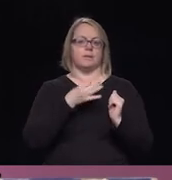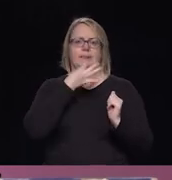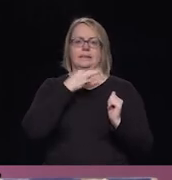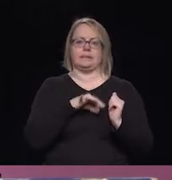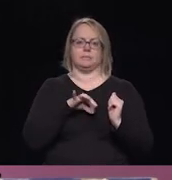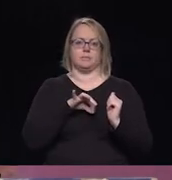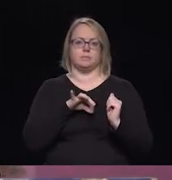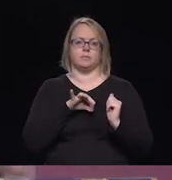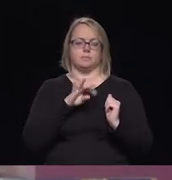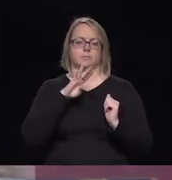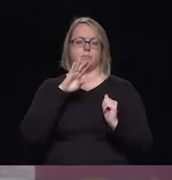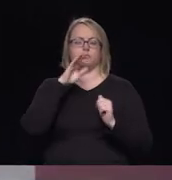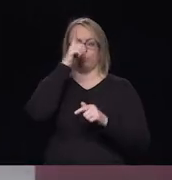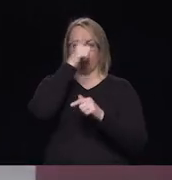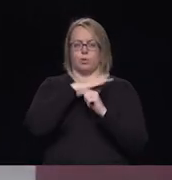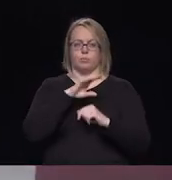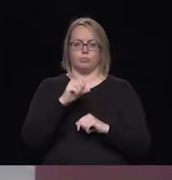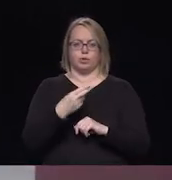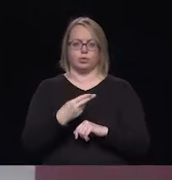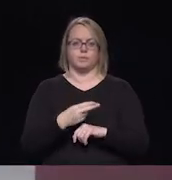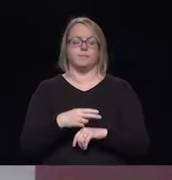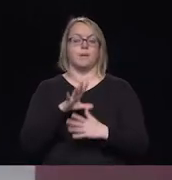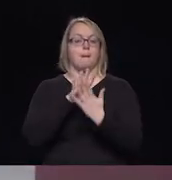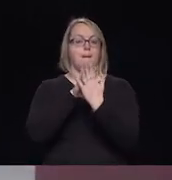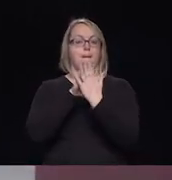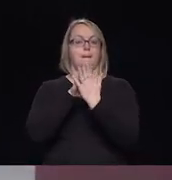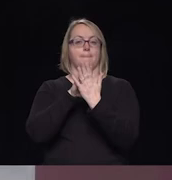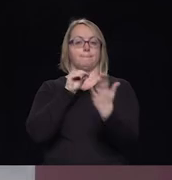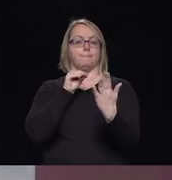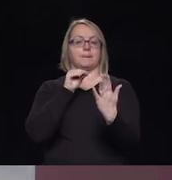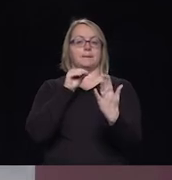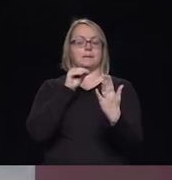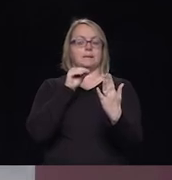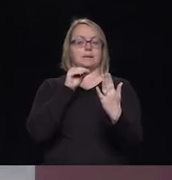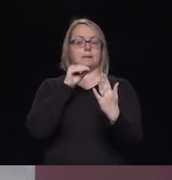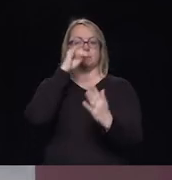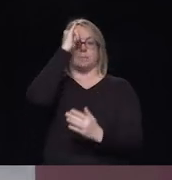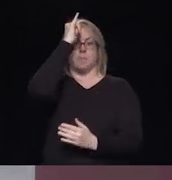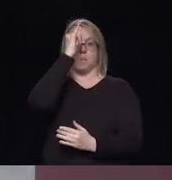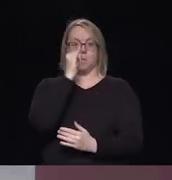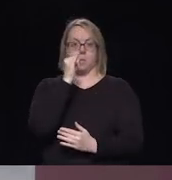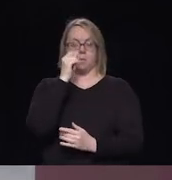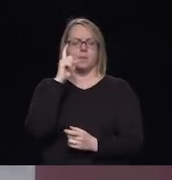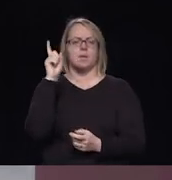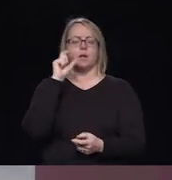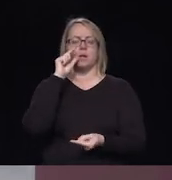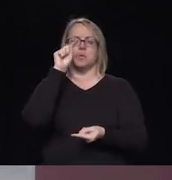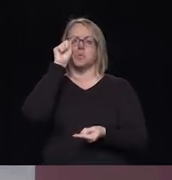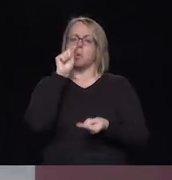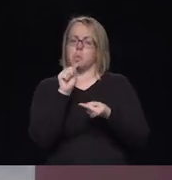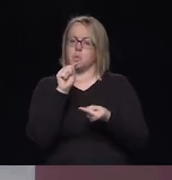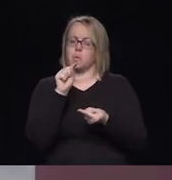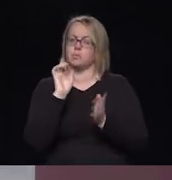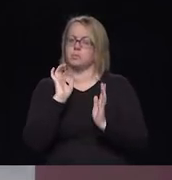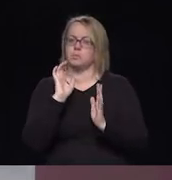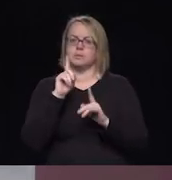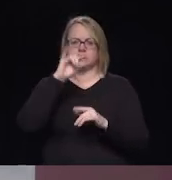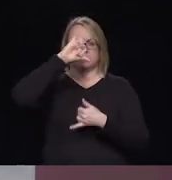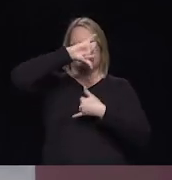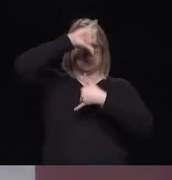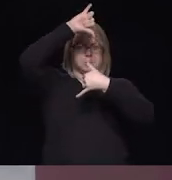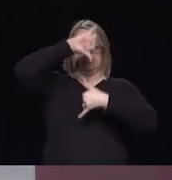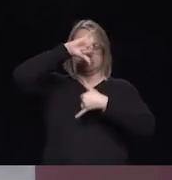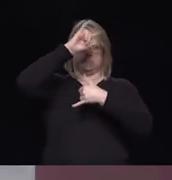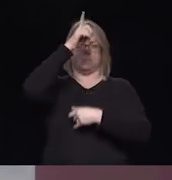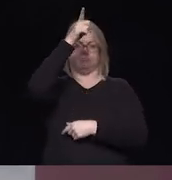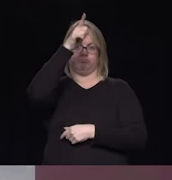to get too detailed. I'm going to do one line straight down, only about maybe a quarter